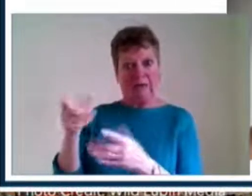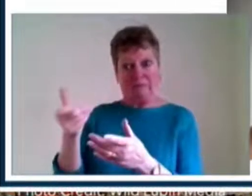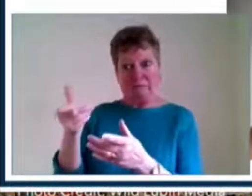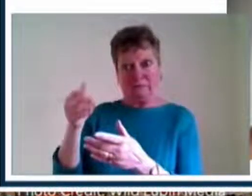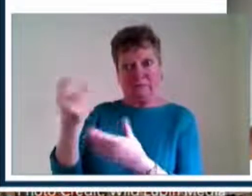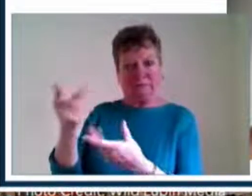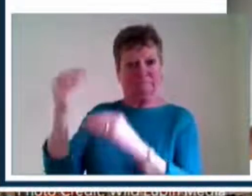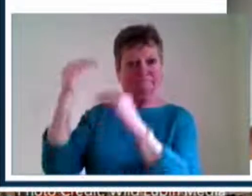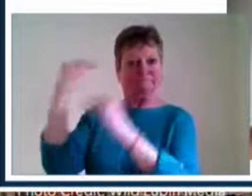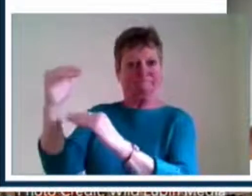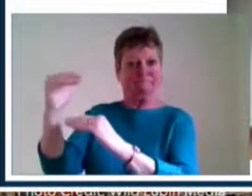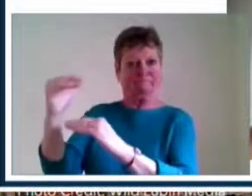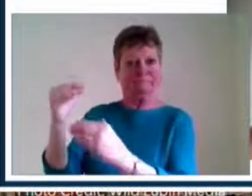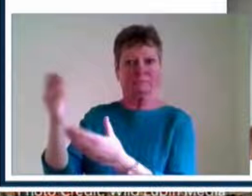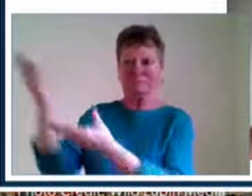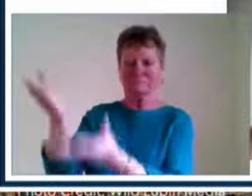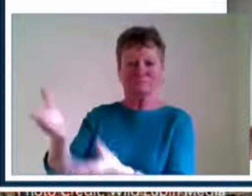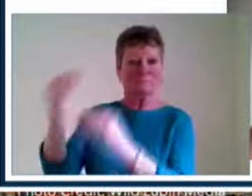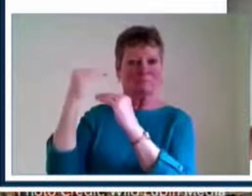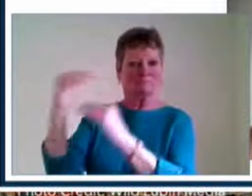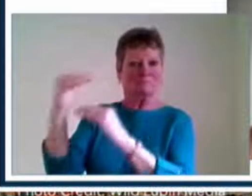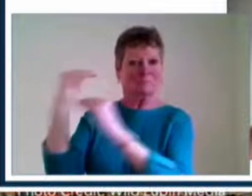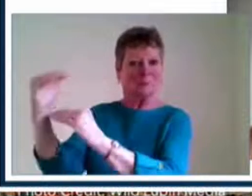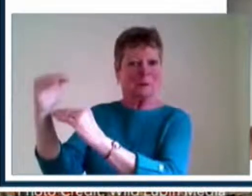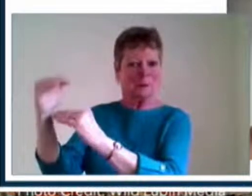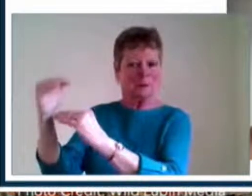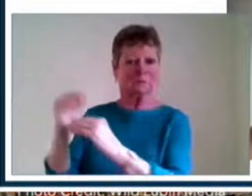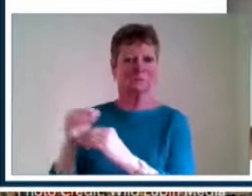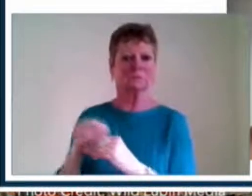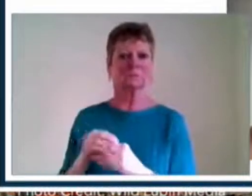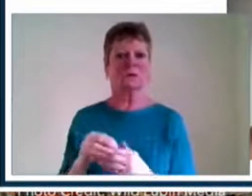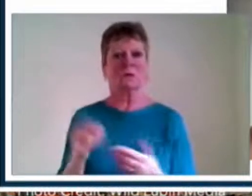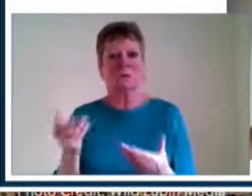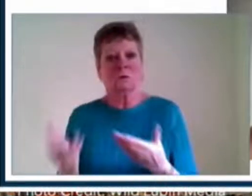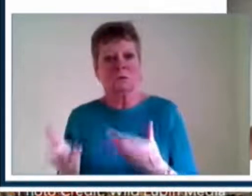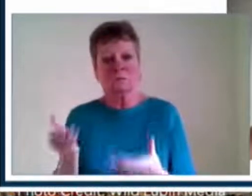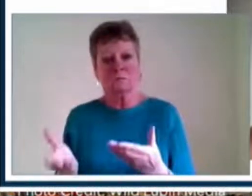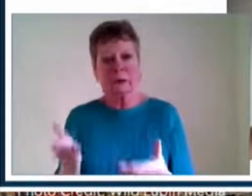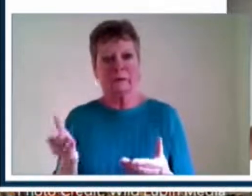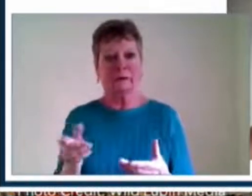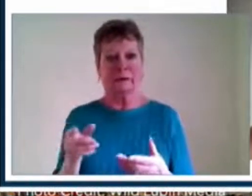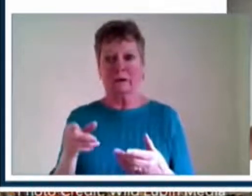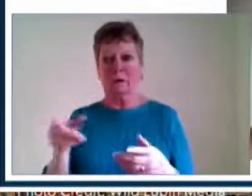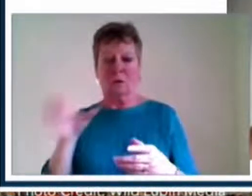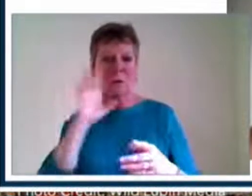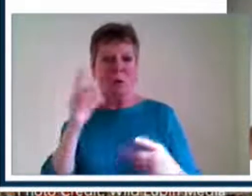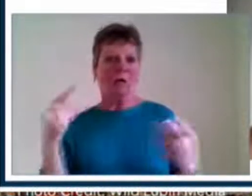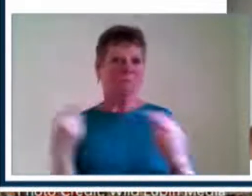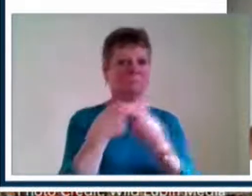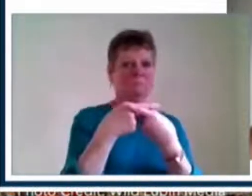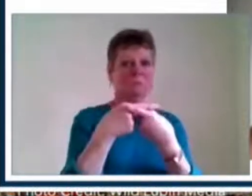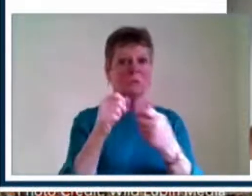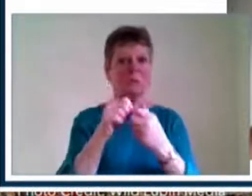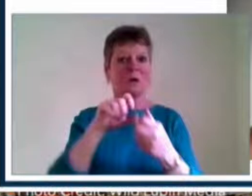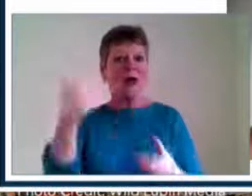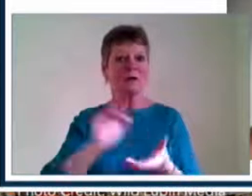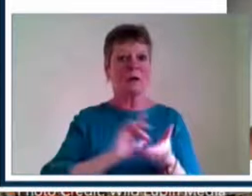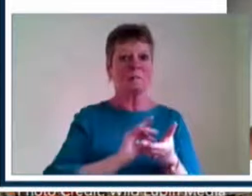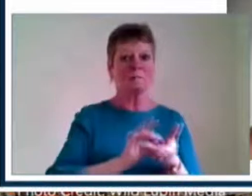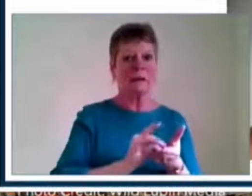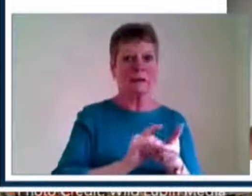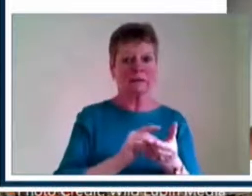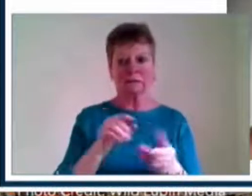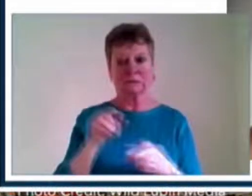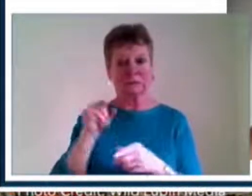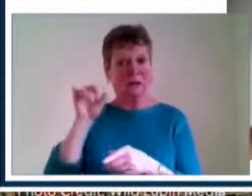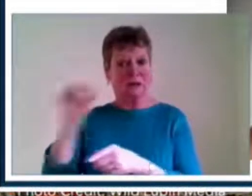specific indications for its use, and there are many interactions with other medications. So this isn't for